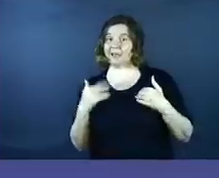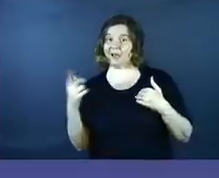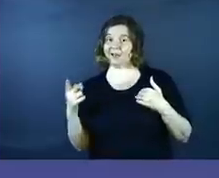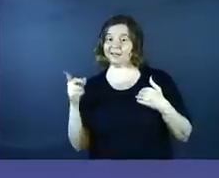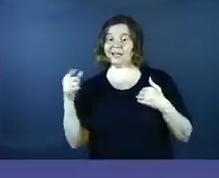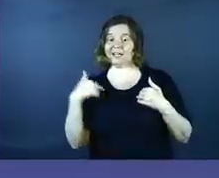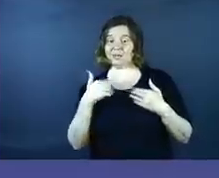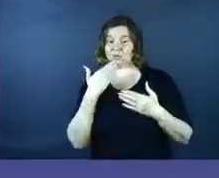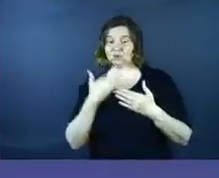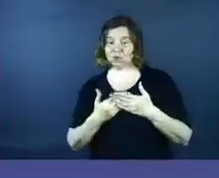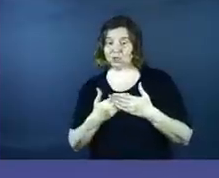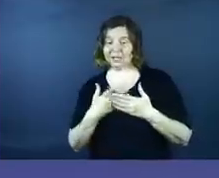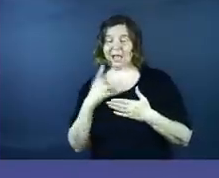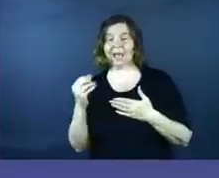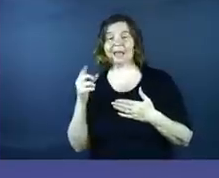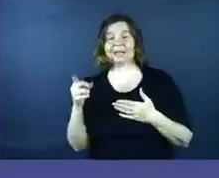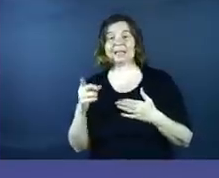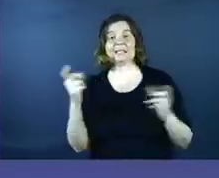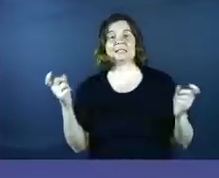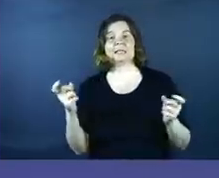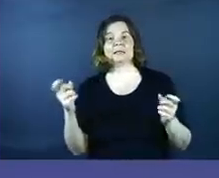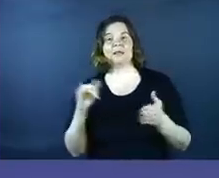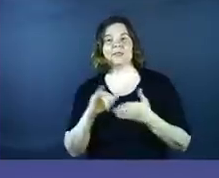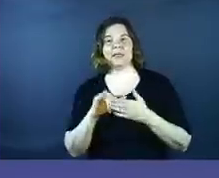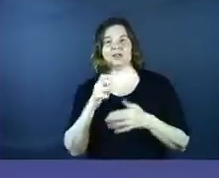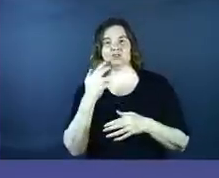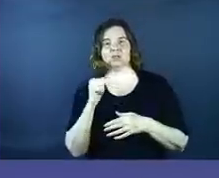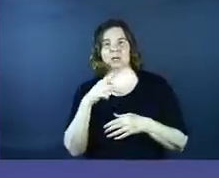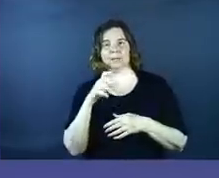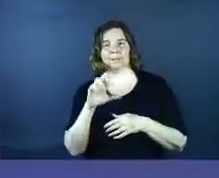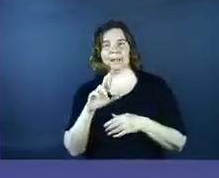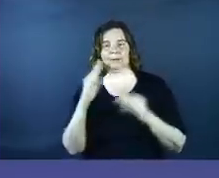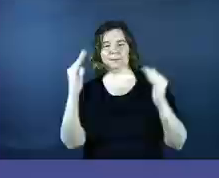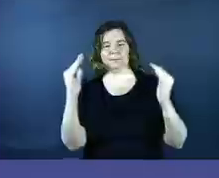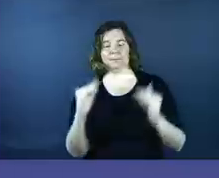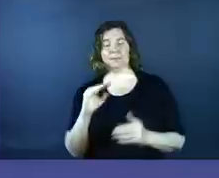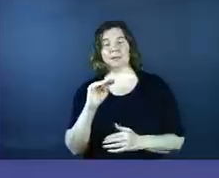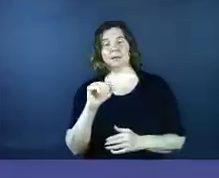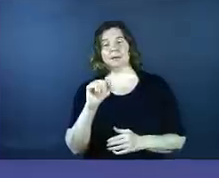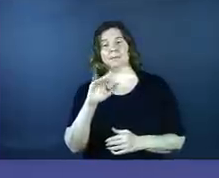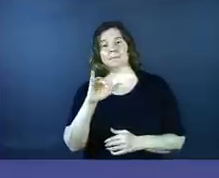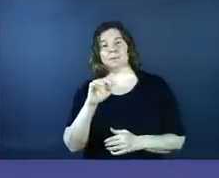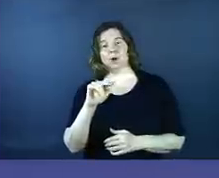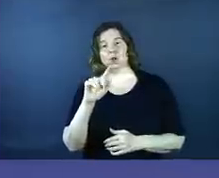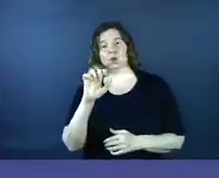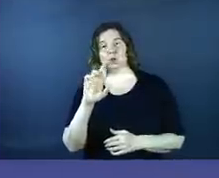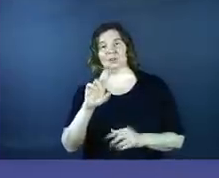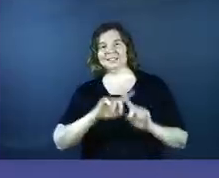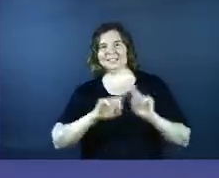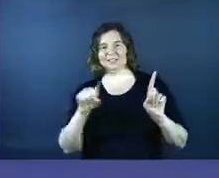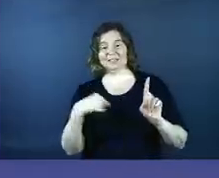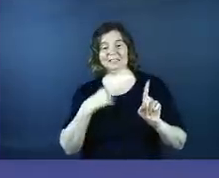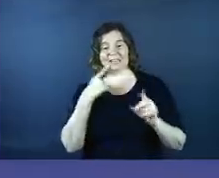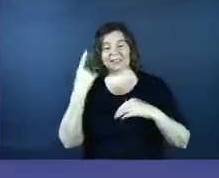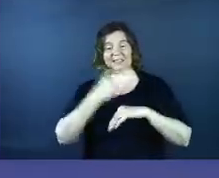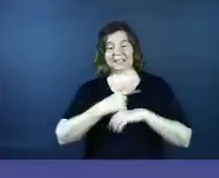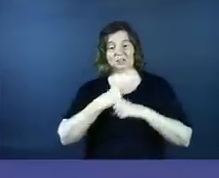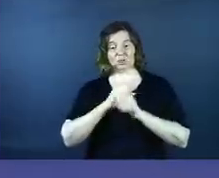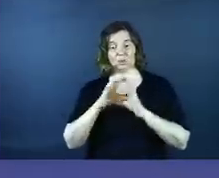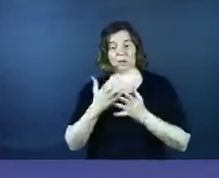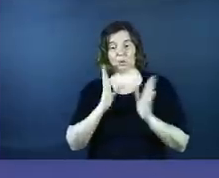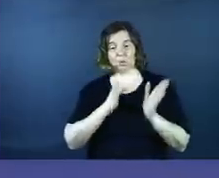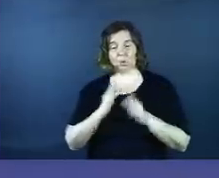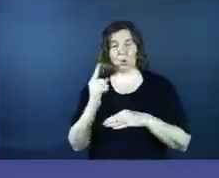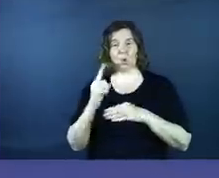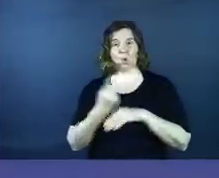and he was good, and he sinned. That's John Piper. Look at Martin Luther. He says the days of creation were